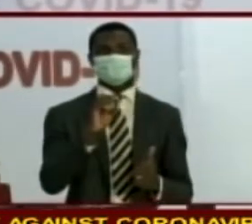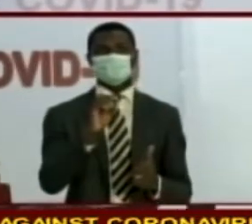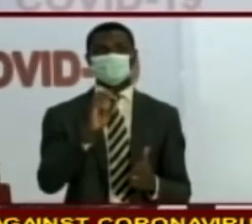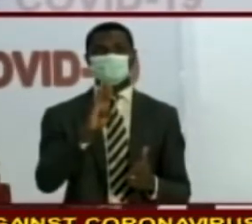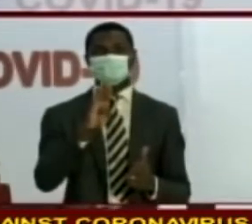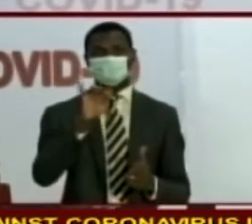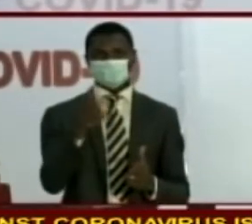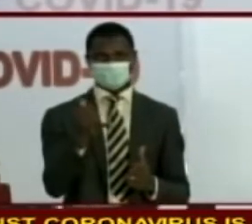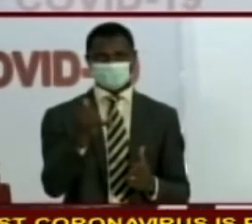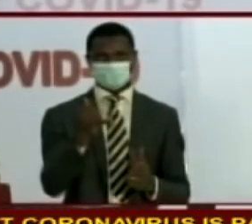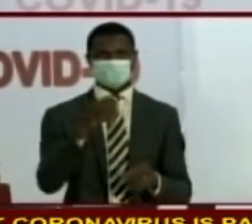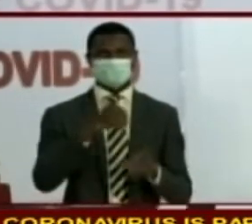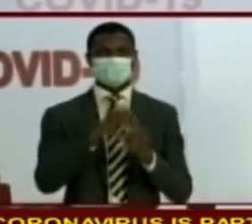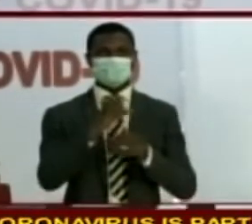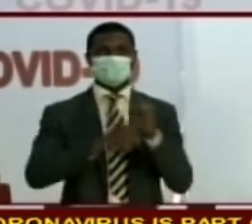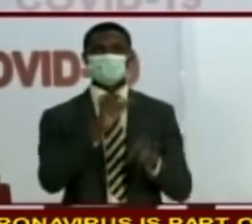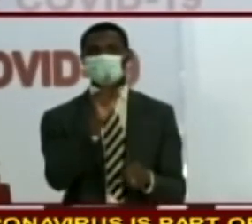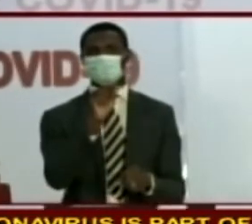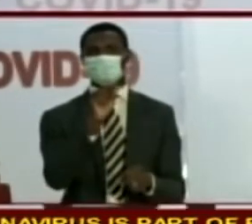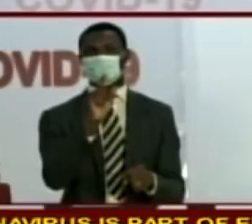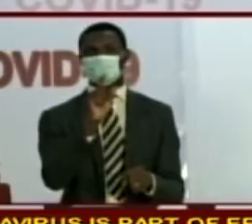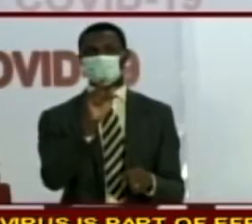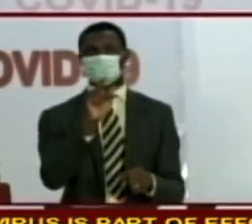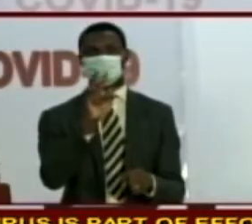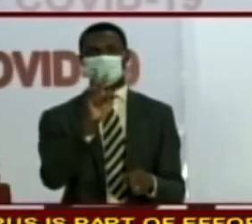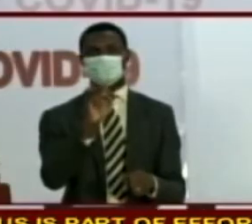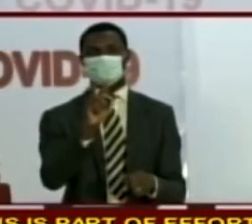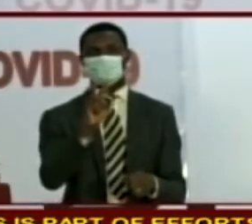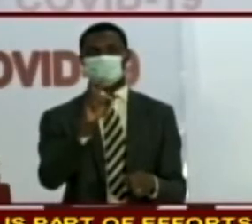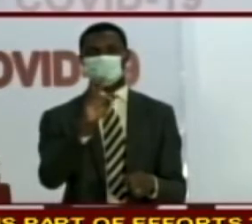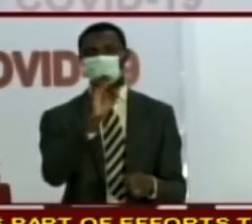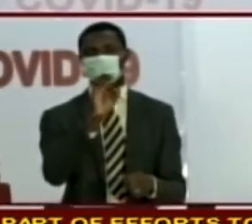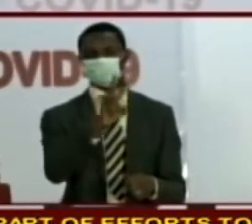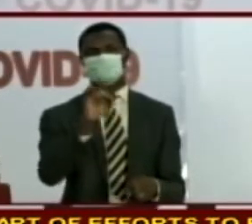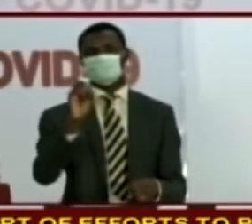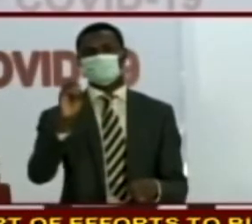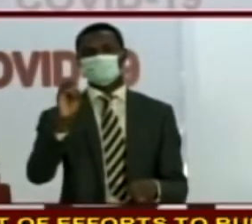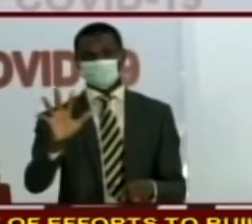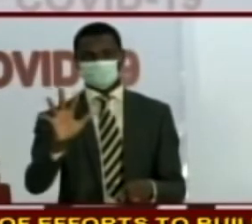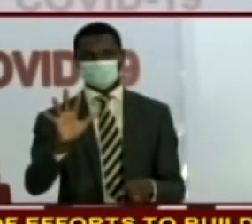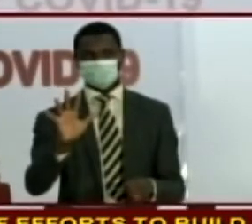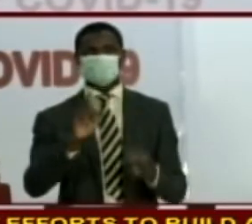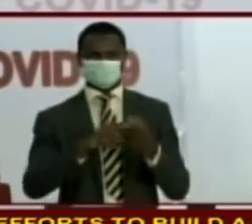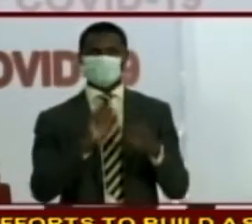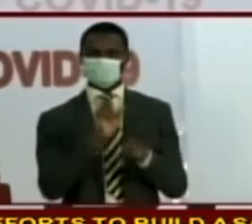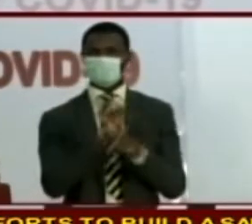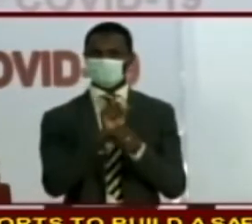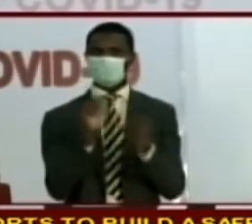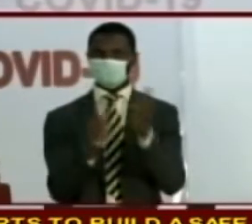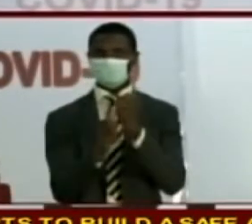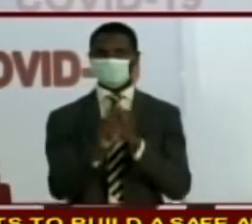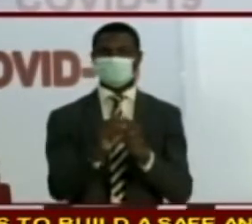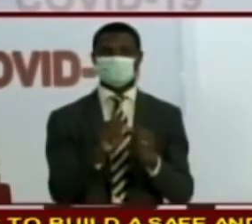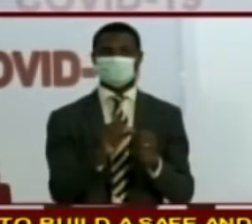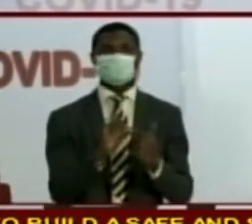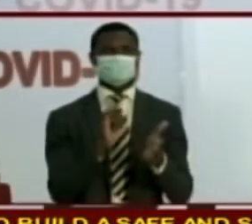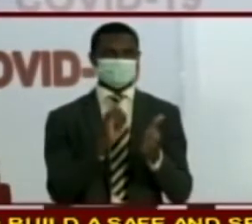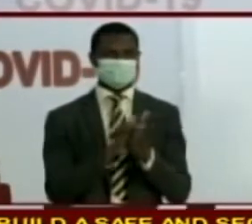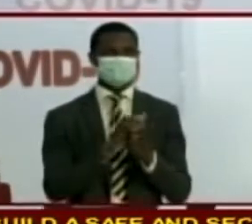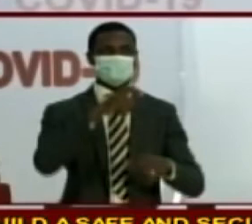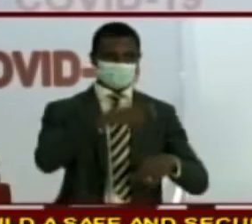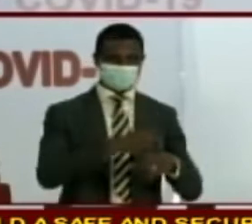serve as a member of the National Political Reform Conference. And that was quite a very, very contentious